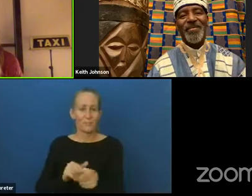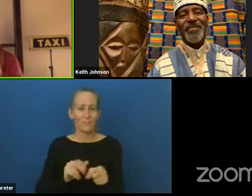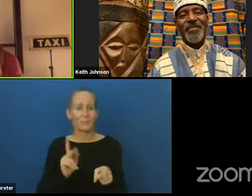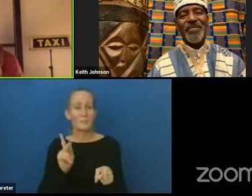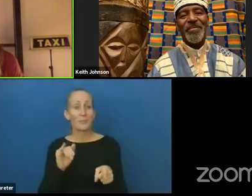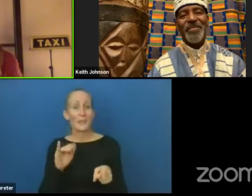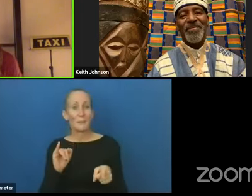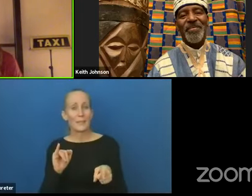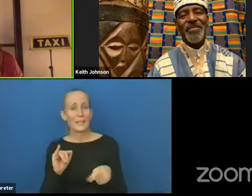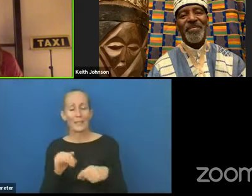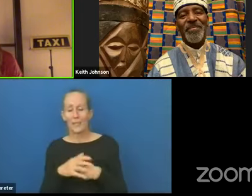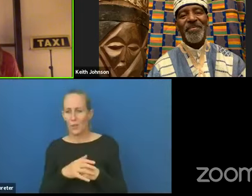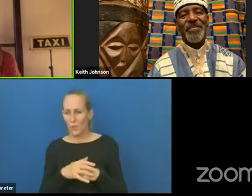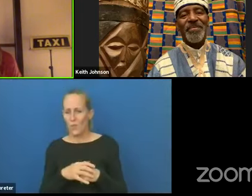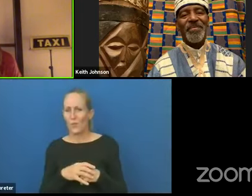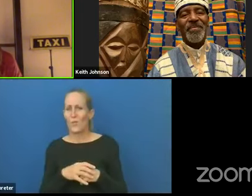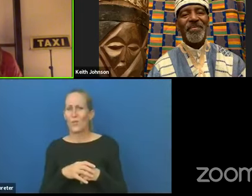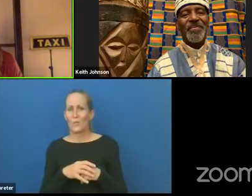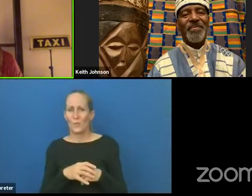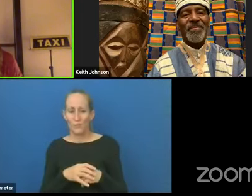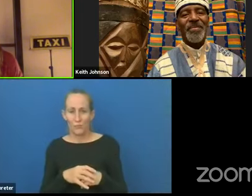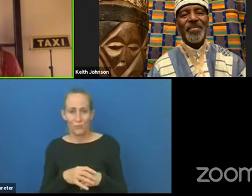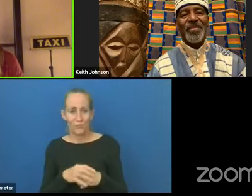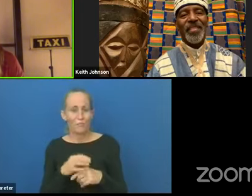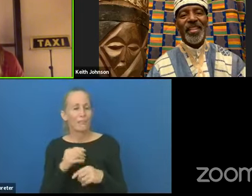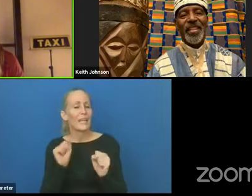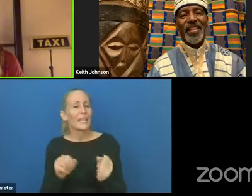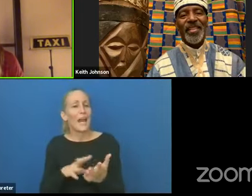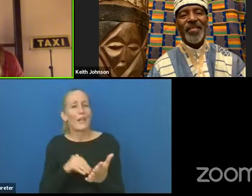things, surprising things, people we can learn from.